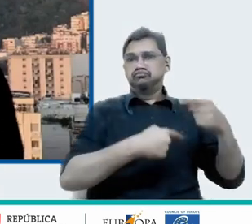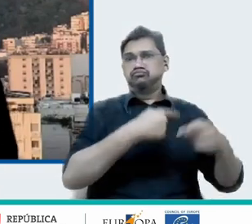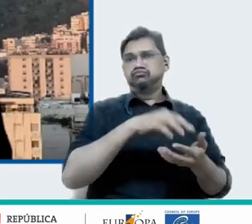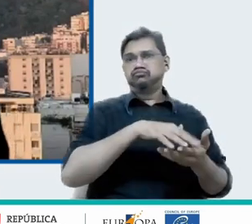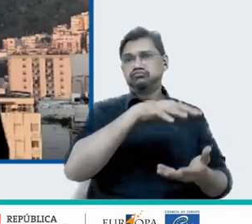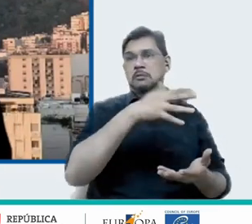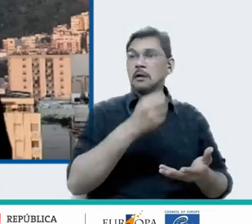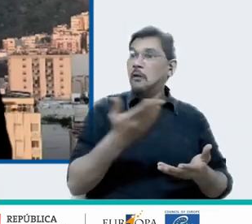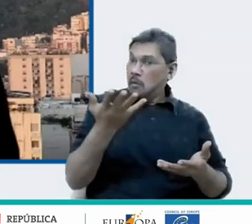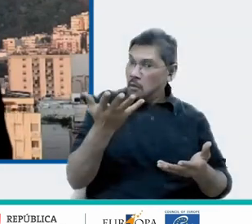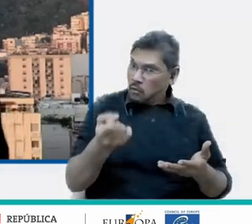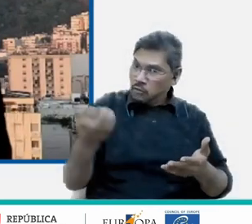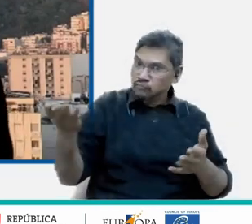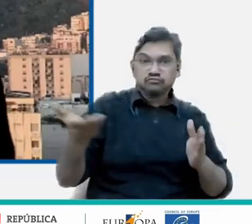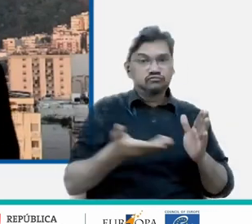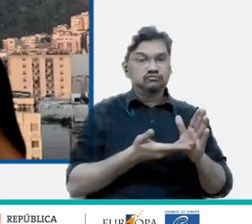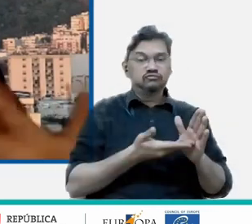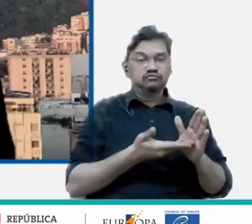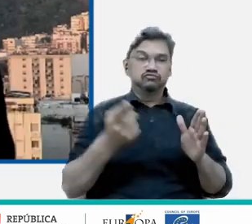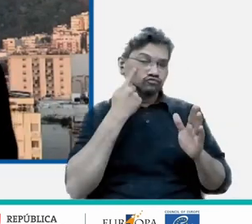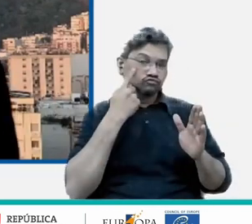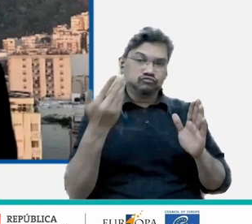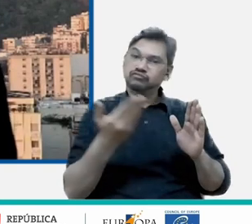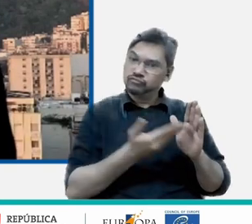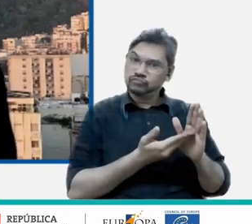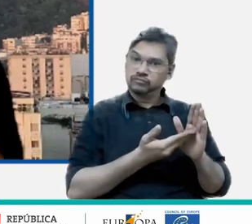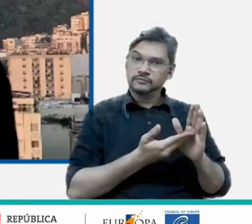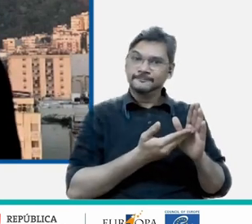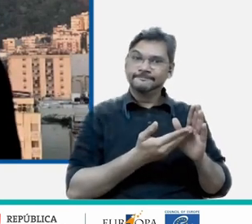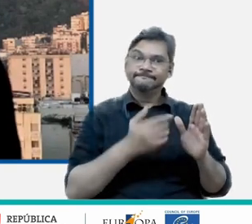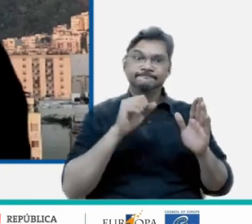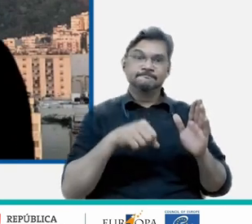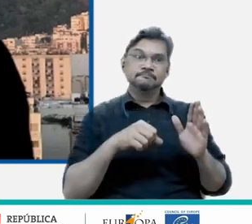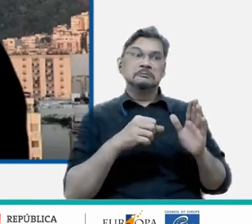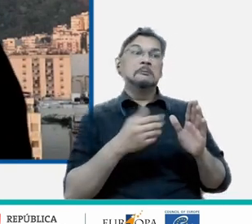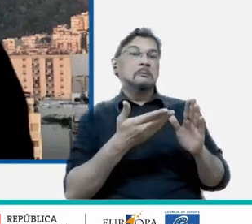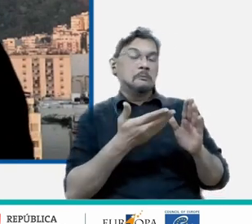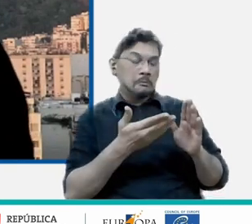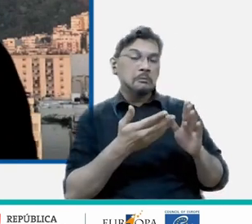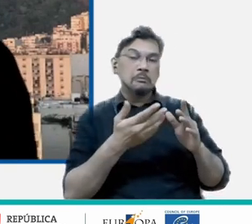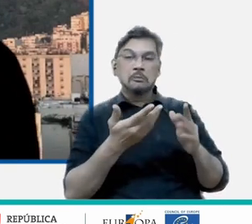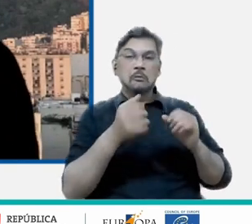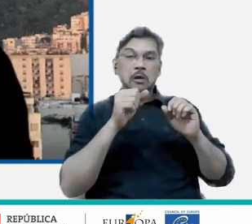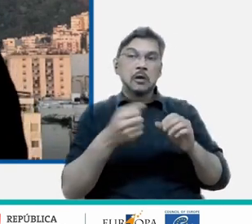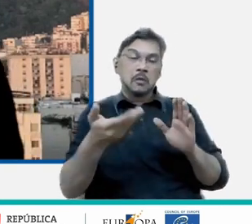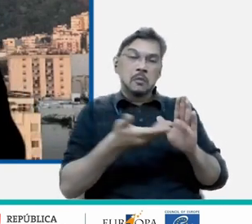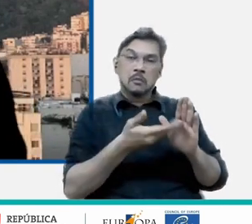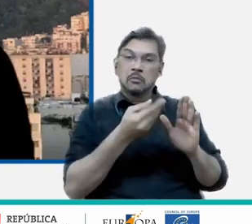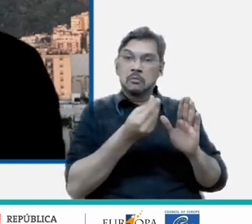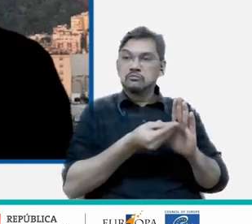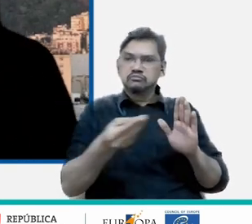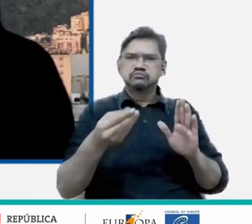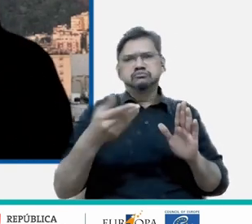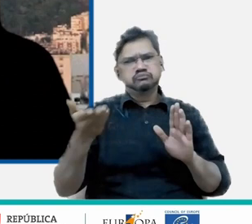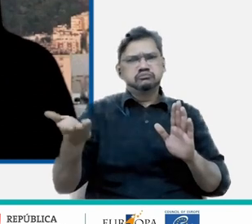check and to actually go try to get some support for the GAP Fund for your project. And